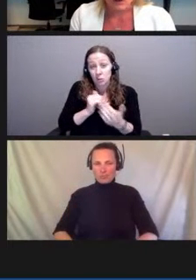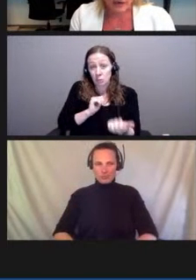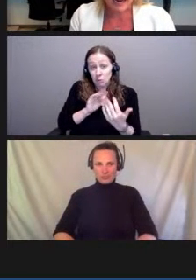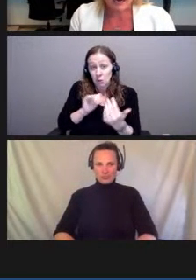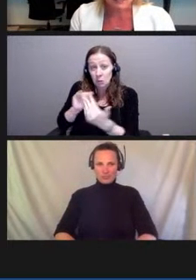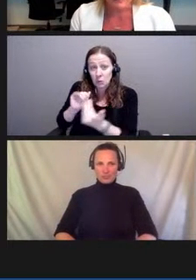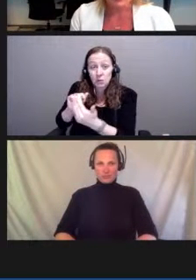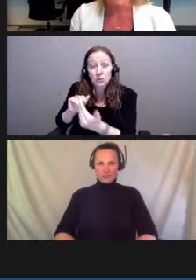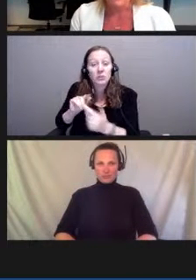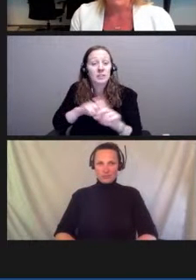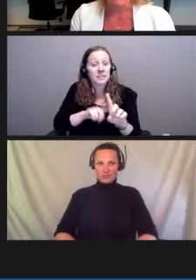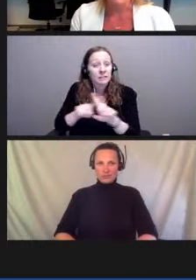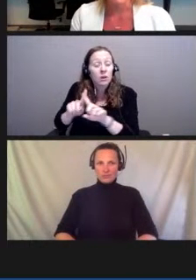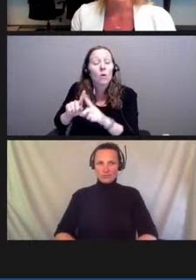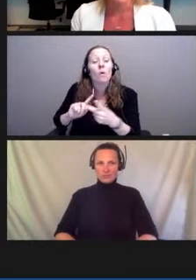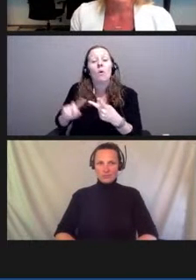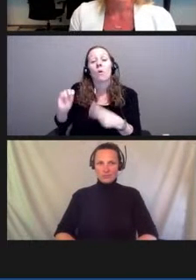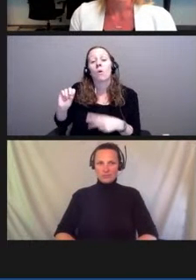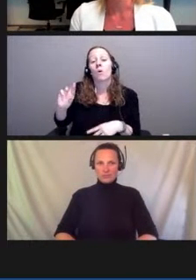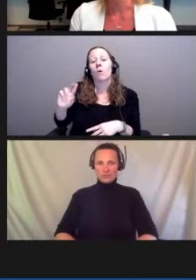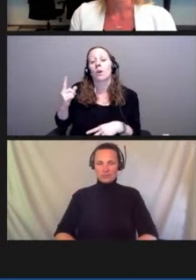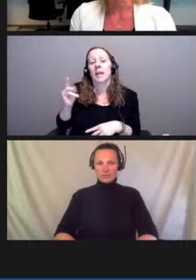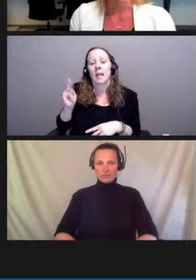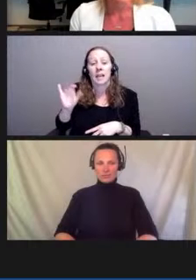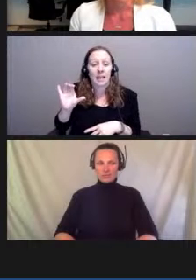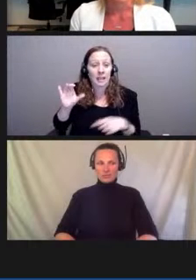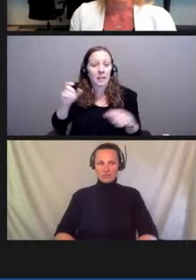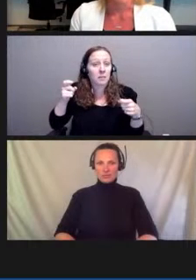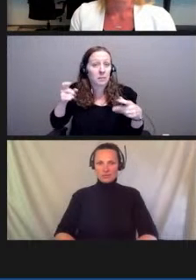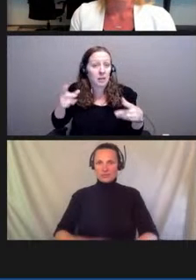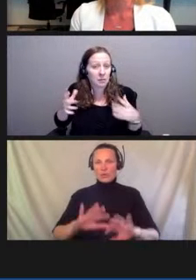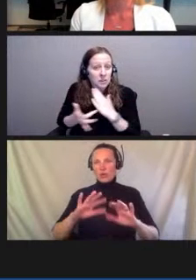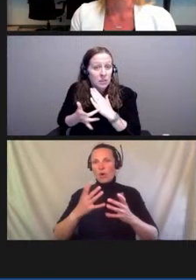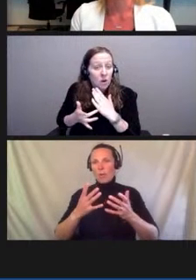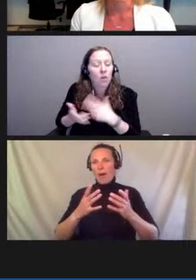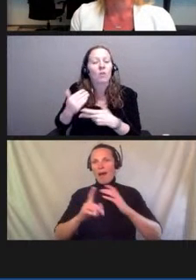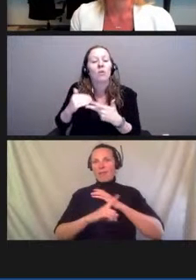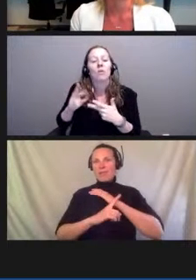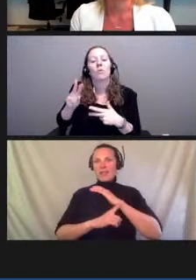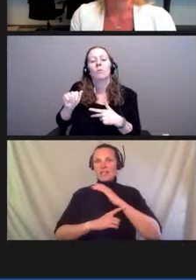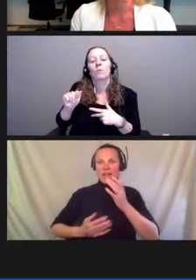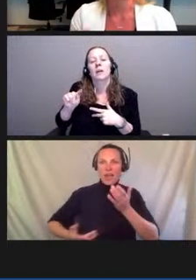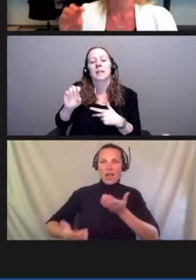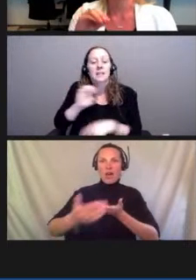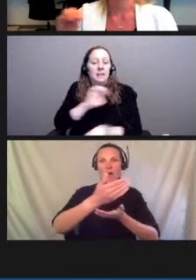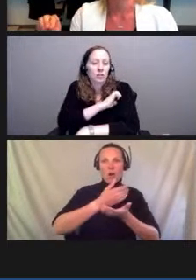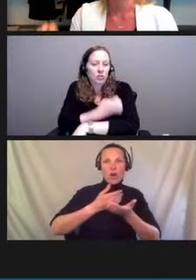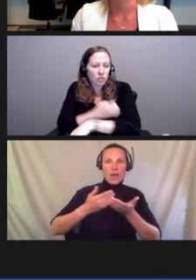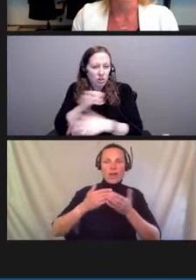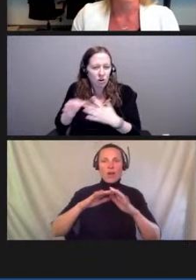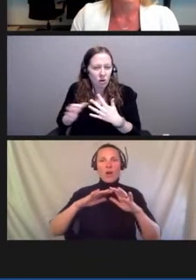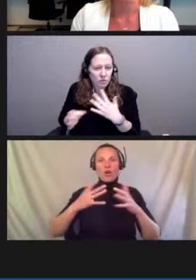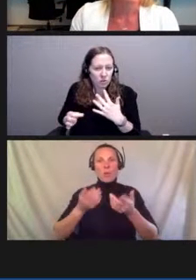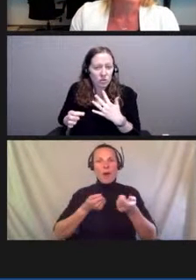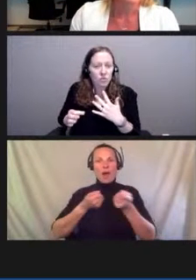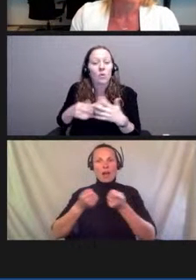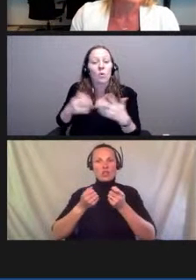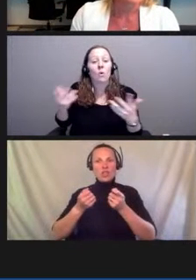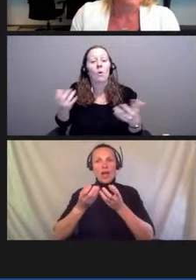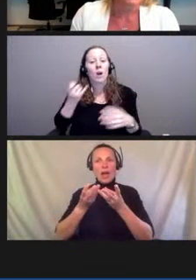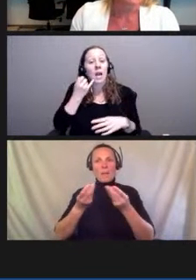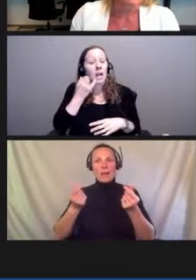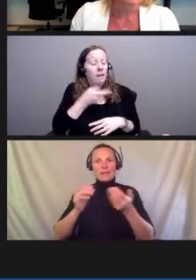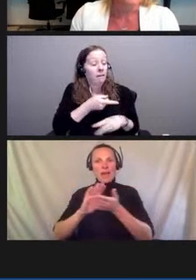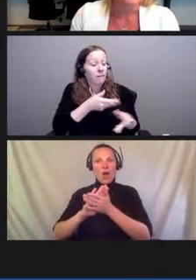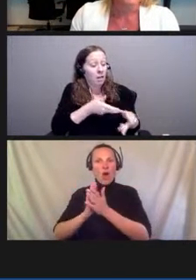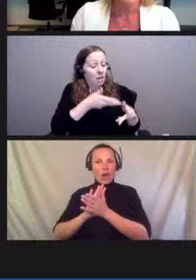or different organics management technologies and waste to energy options, as well as some of those options for residual